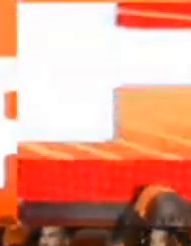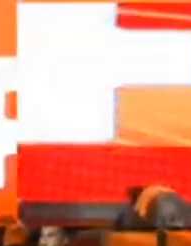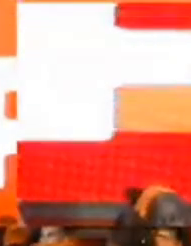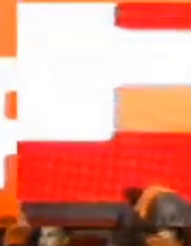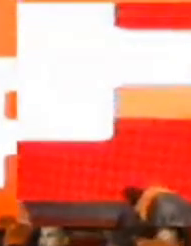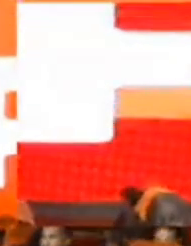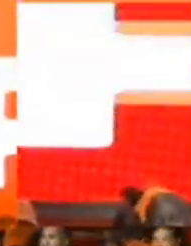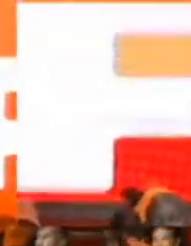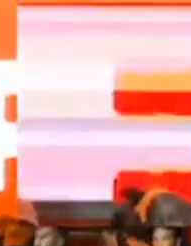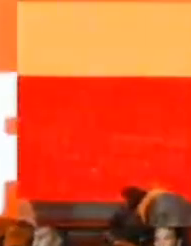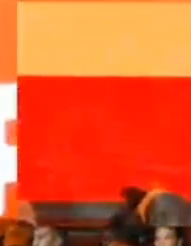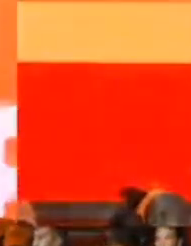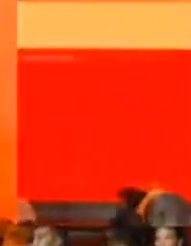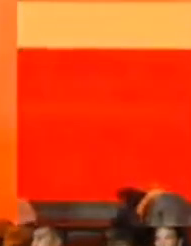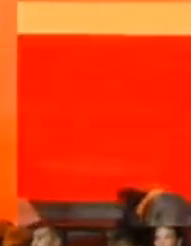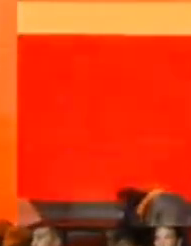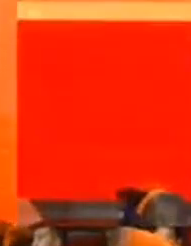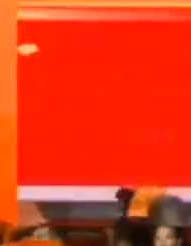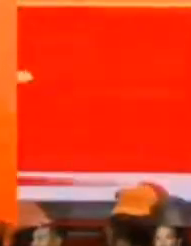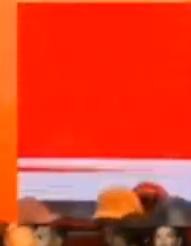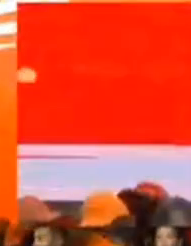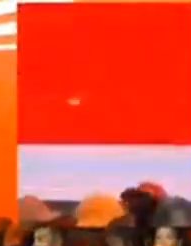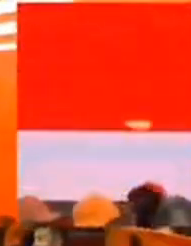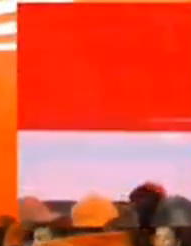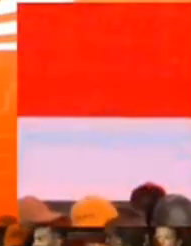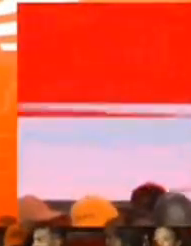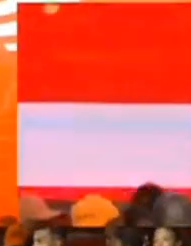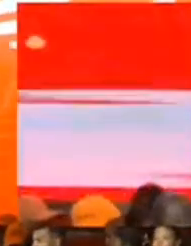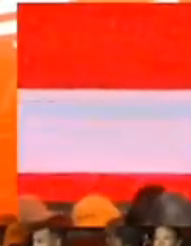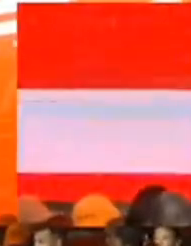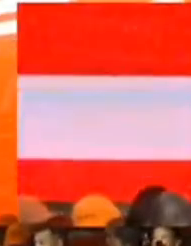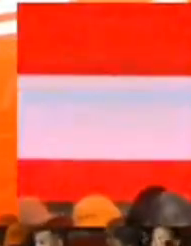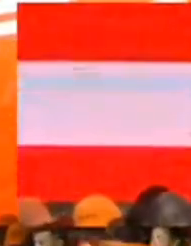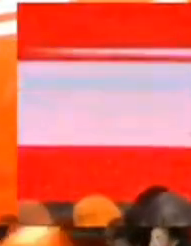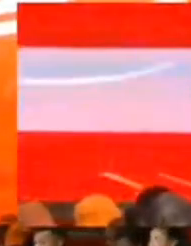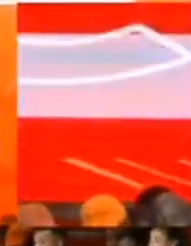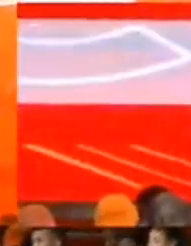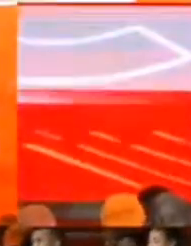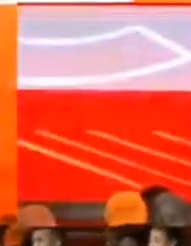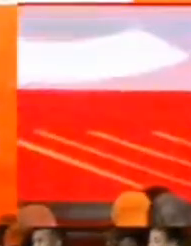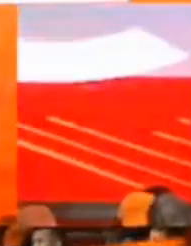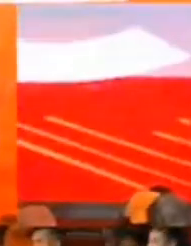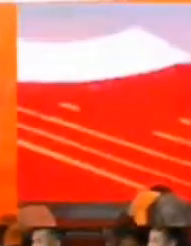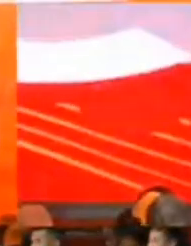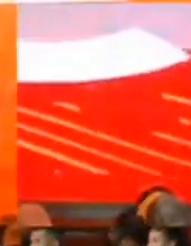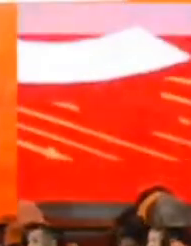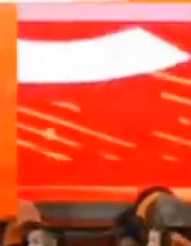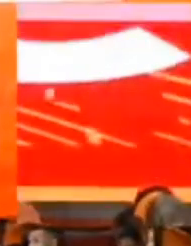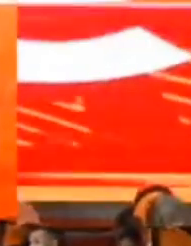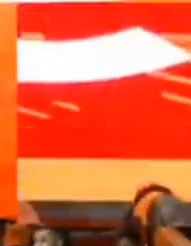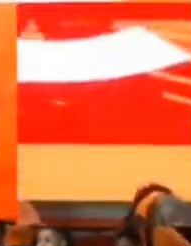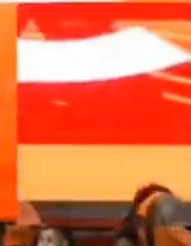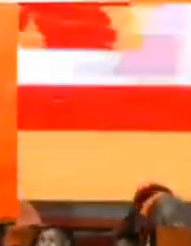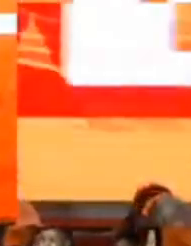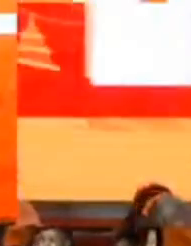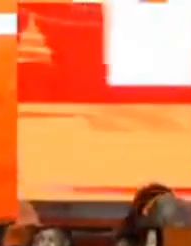So, Walla, let me ask you a question. When the PNP